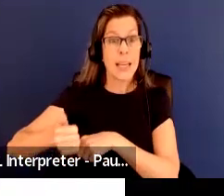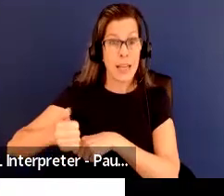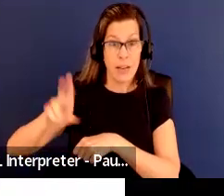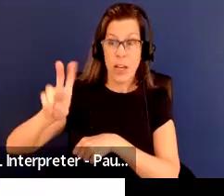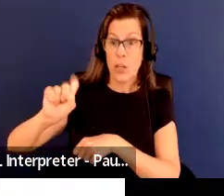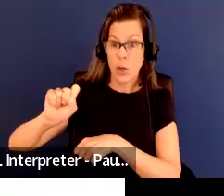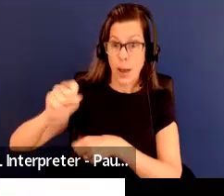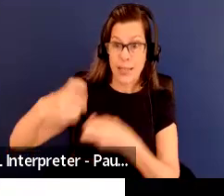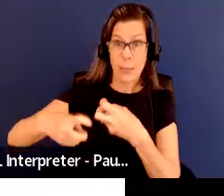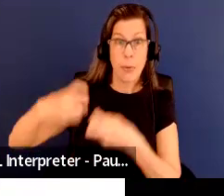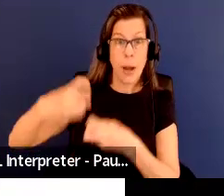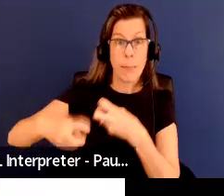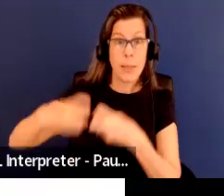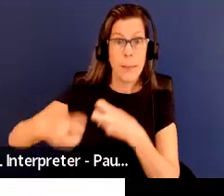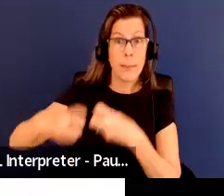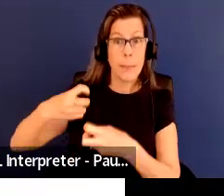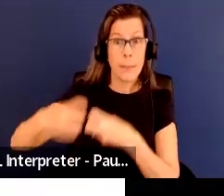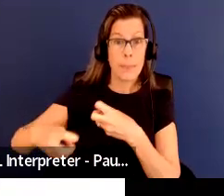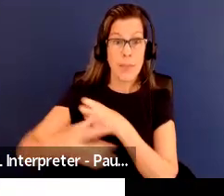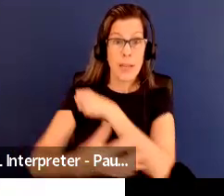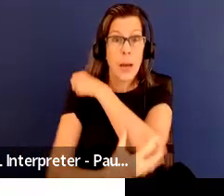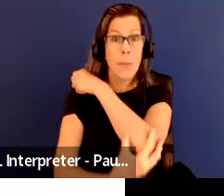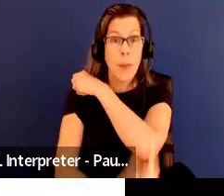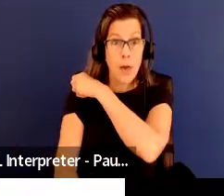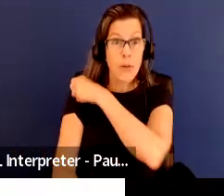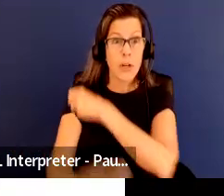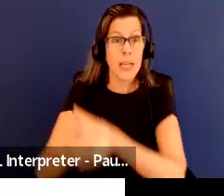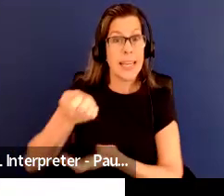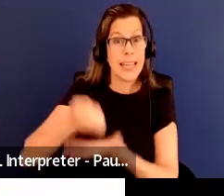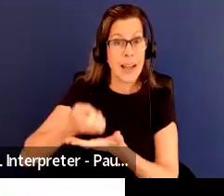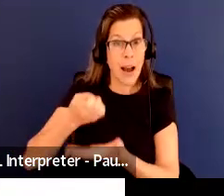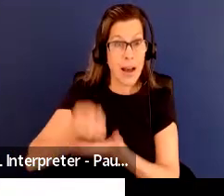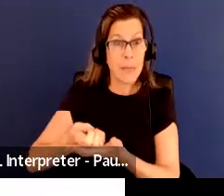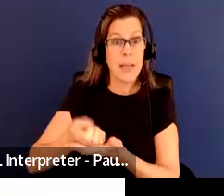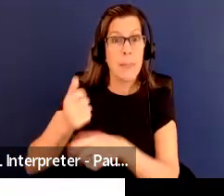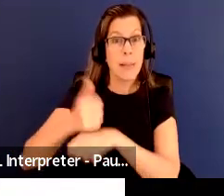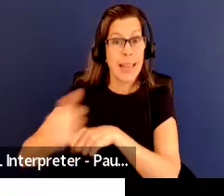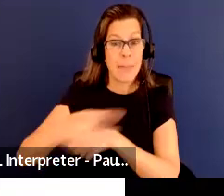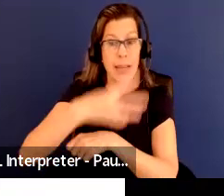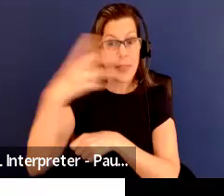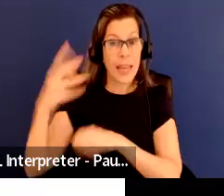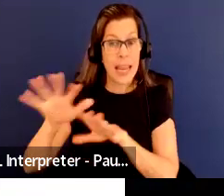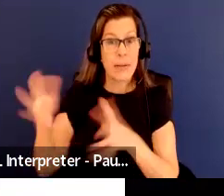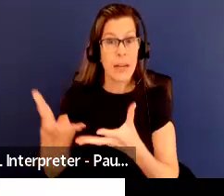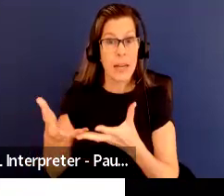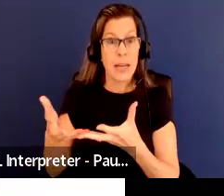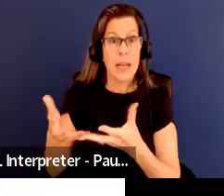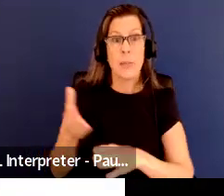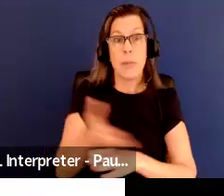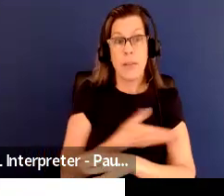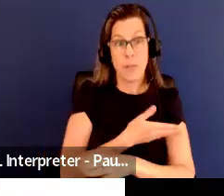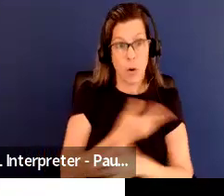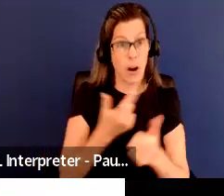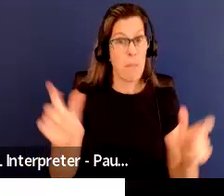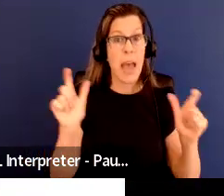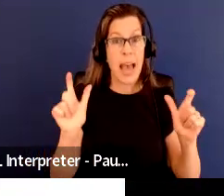U.S. problems, poverty, economy on the immigrant. Before there was mass